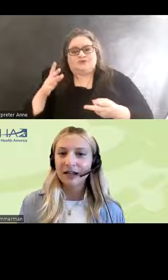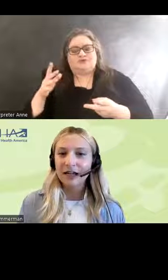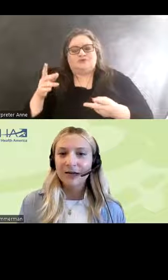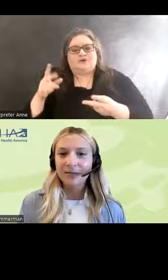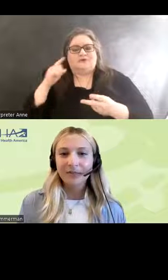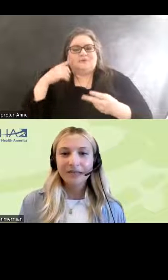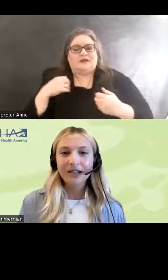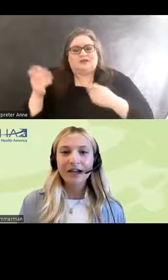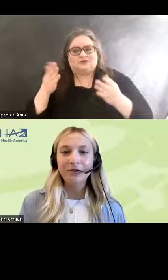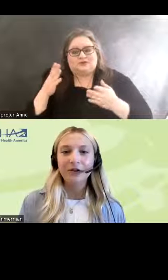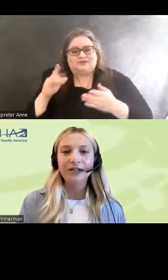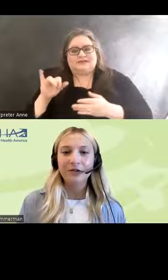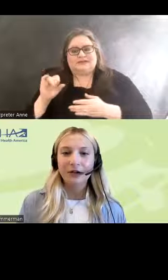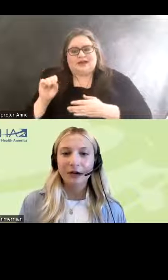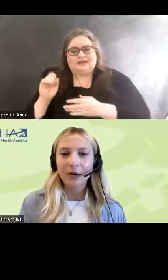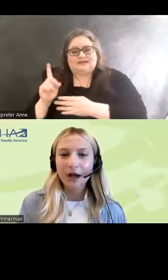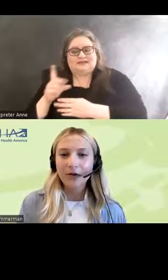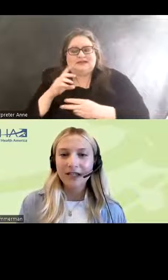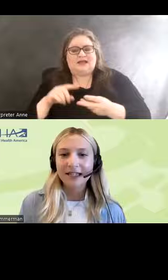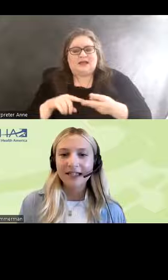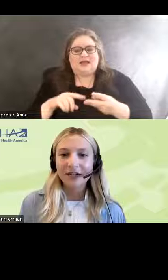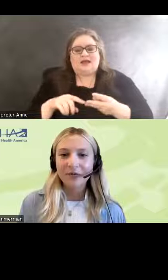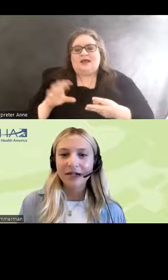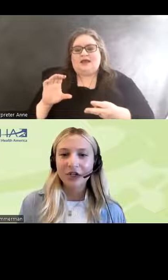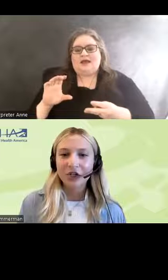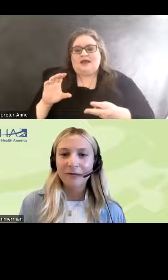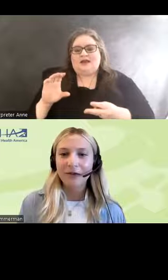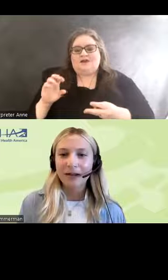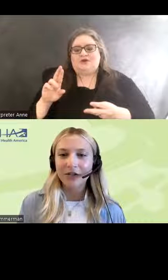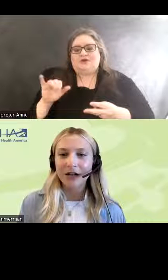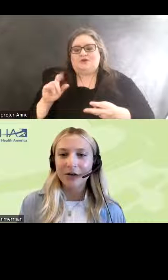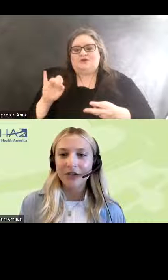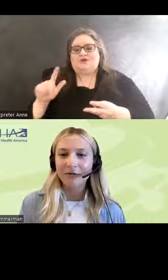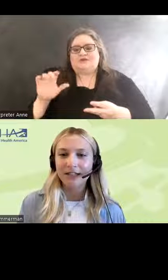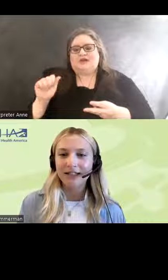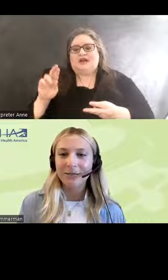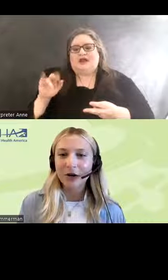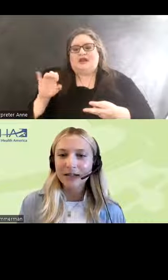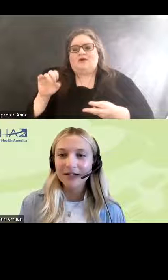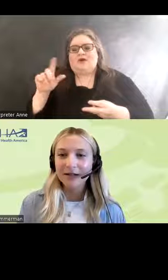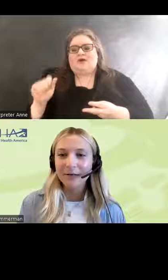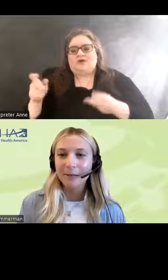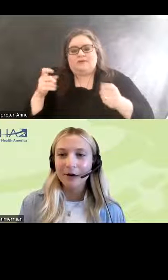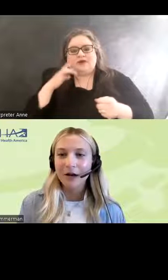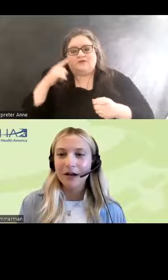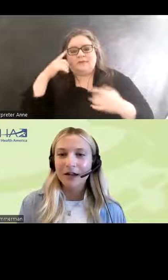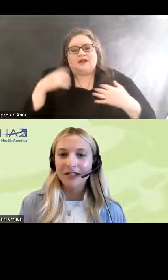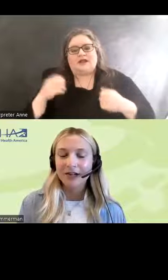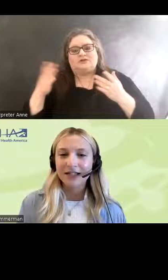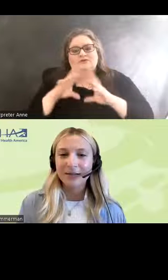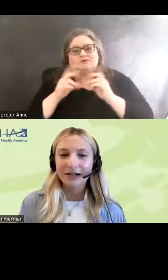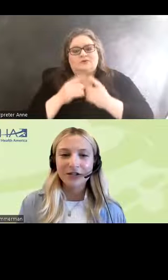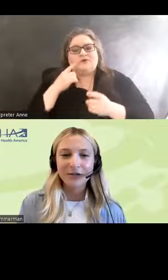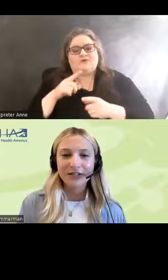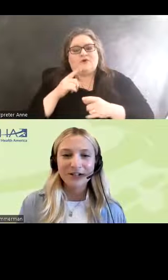ISD, and Crystal Areola, who is the Center Manager for the Mental Health Services Department for the